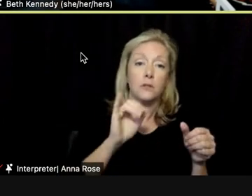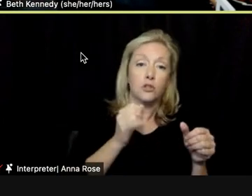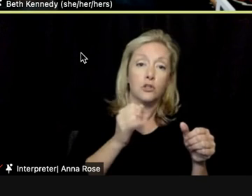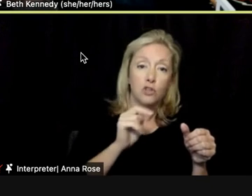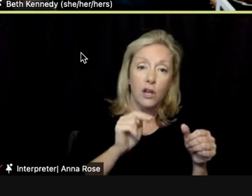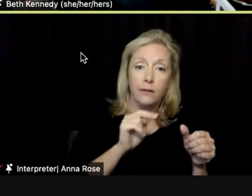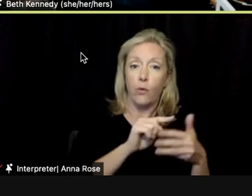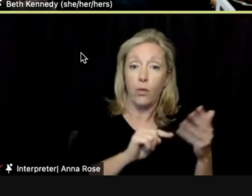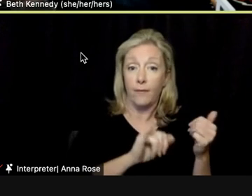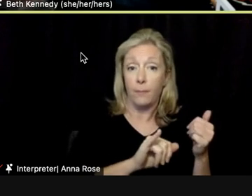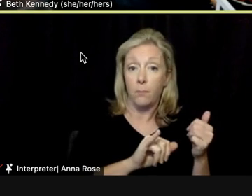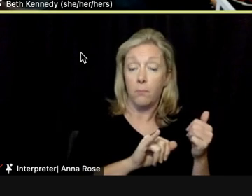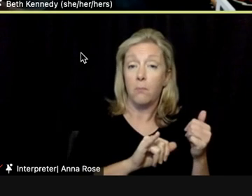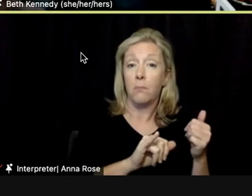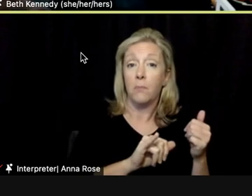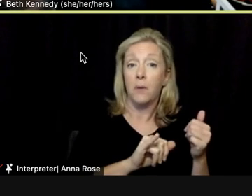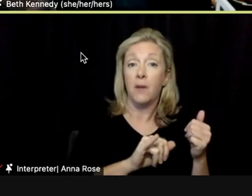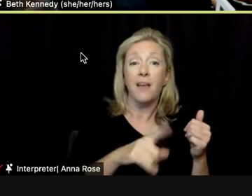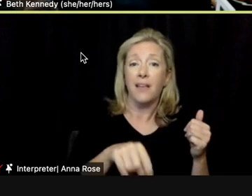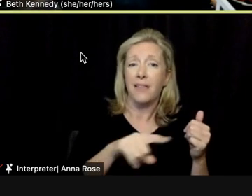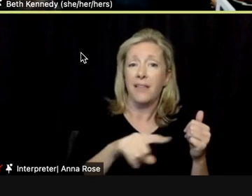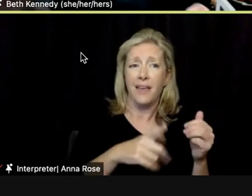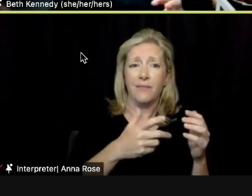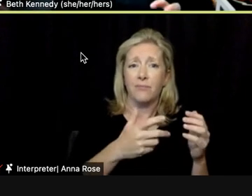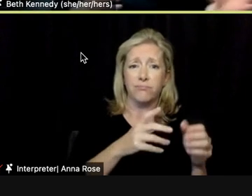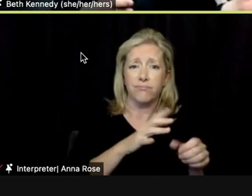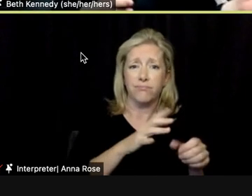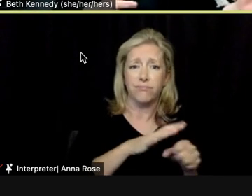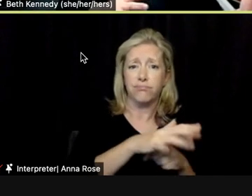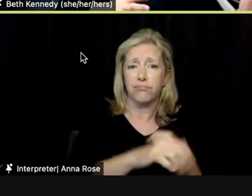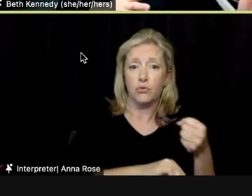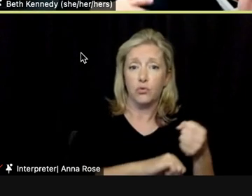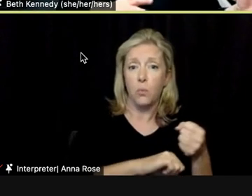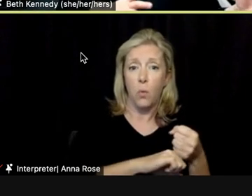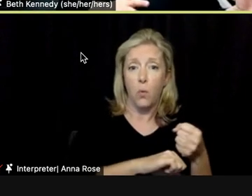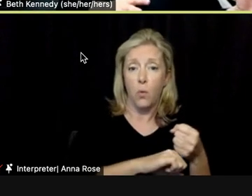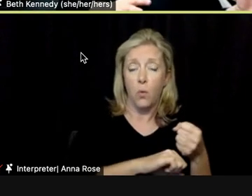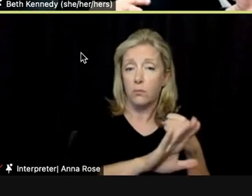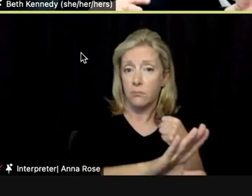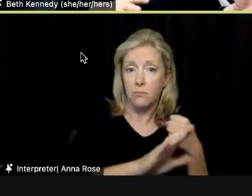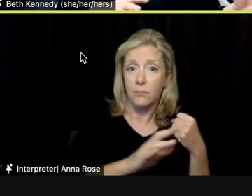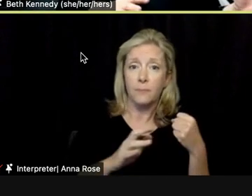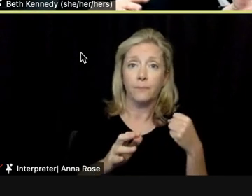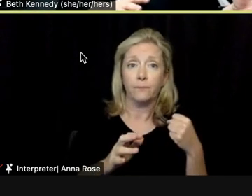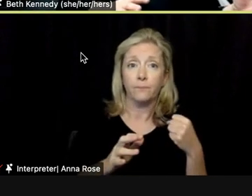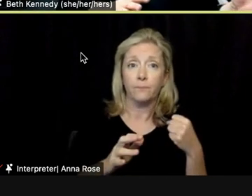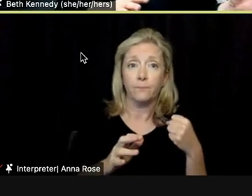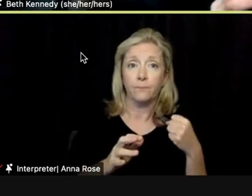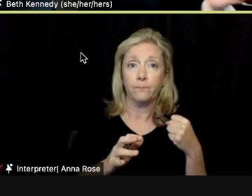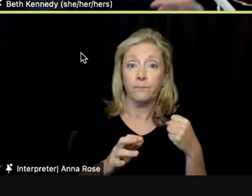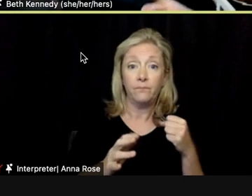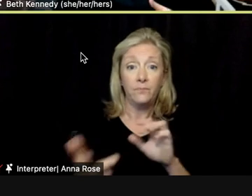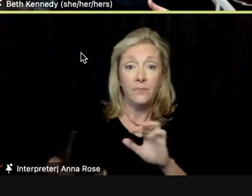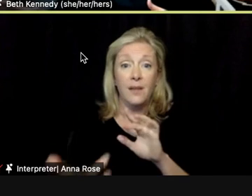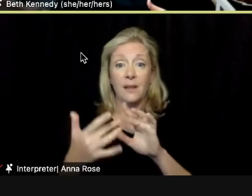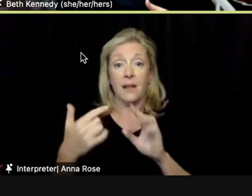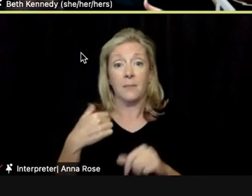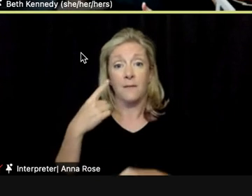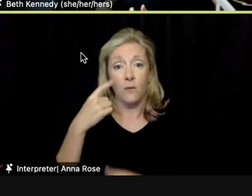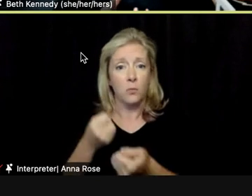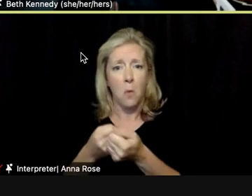others, they can provide you a ton of support. So I'm not trying to have you contact me instead